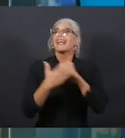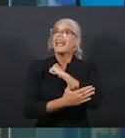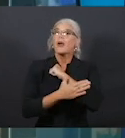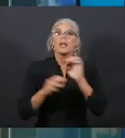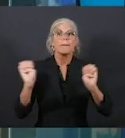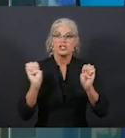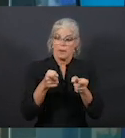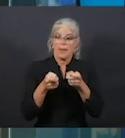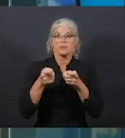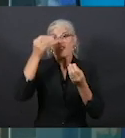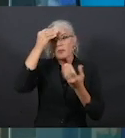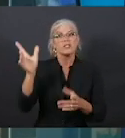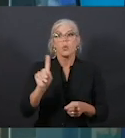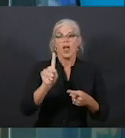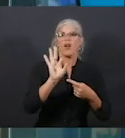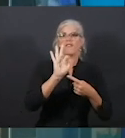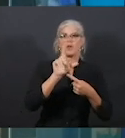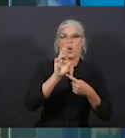information at